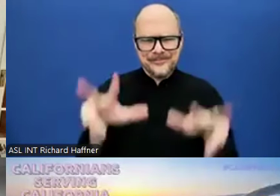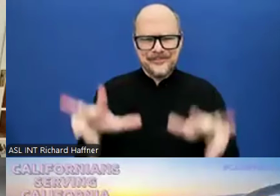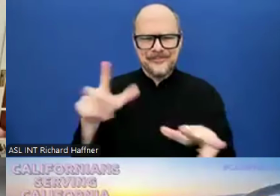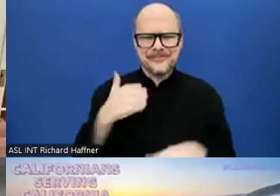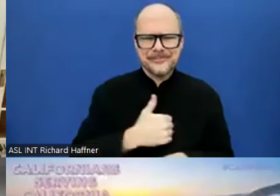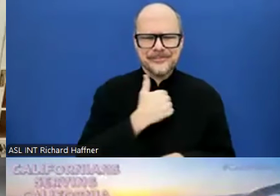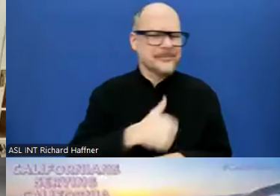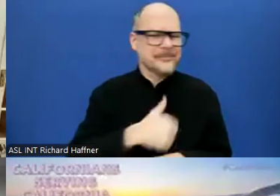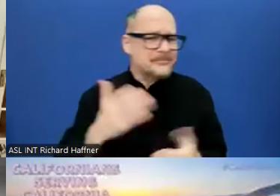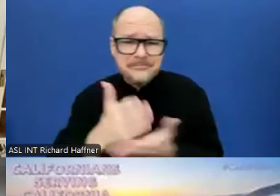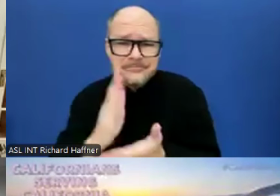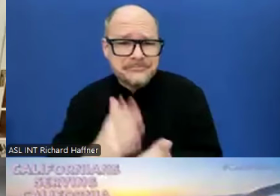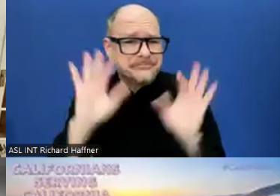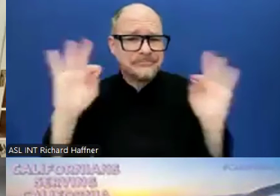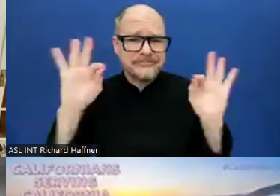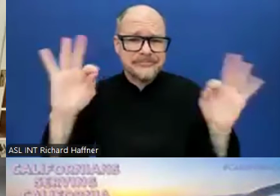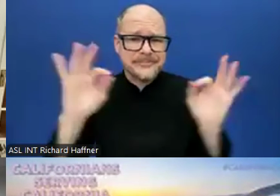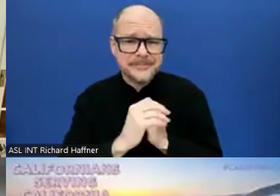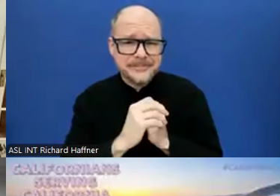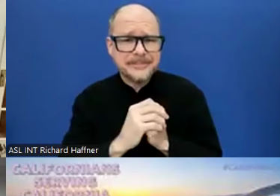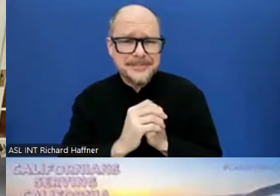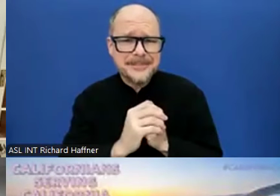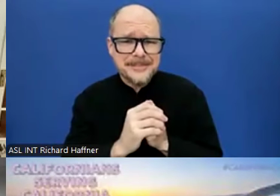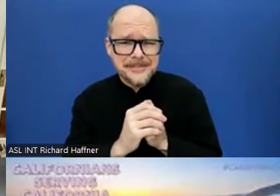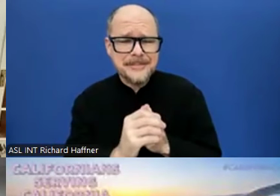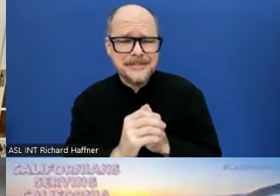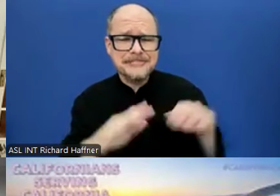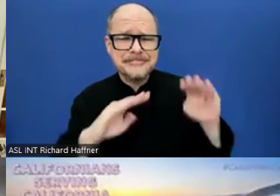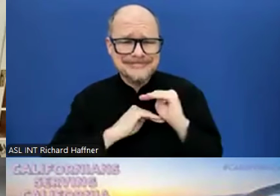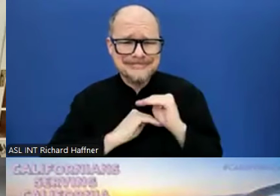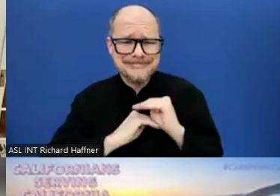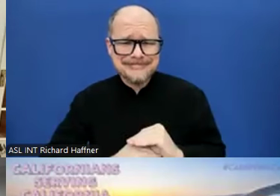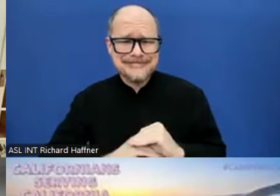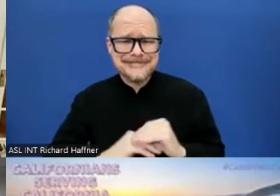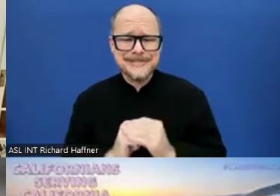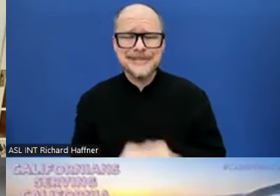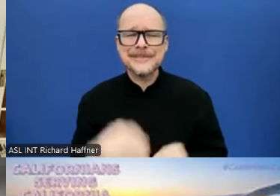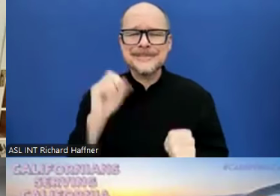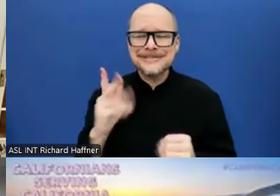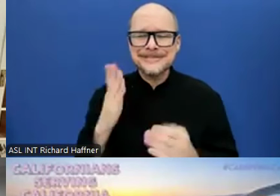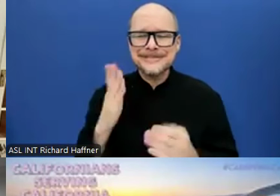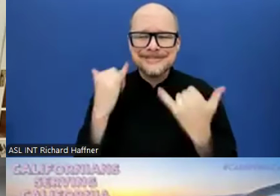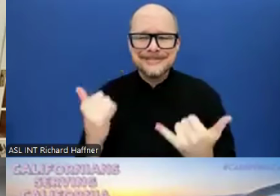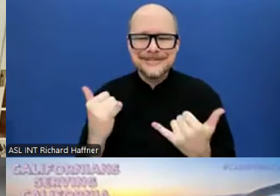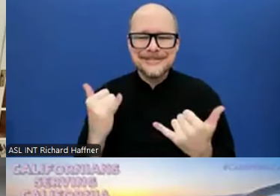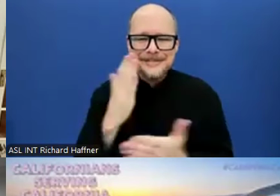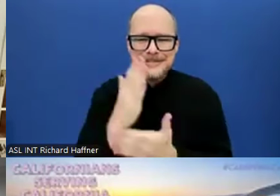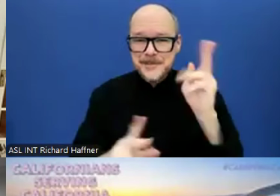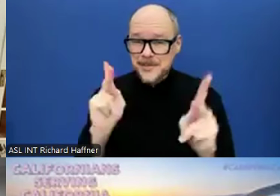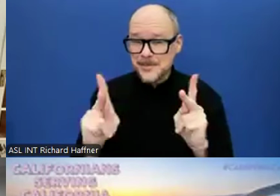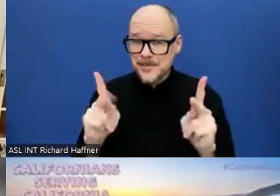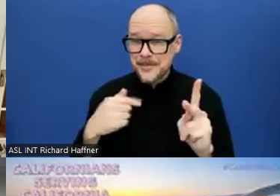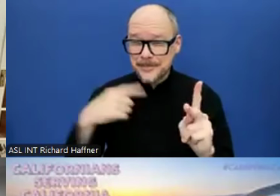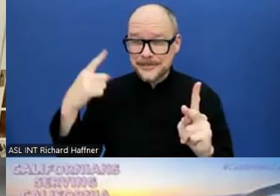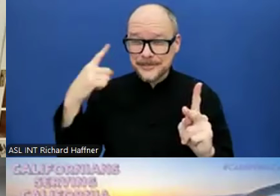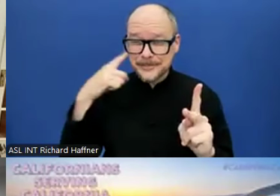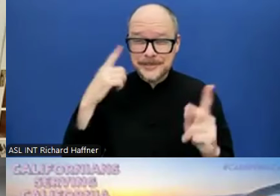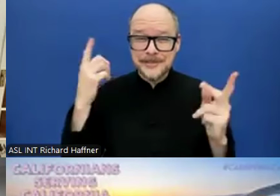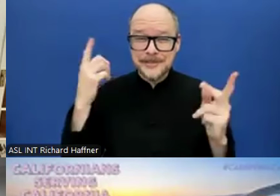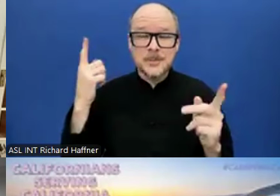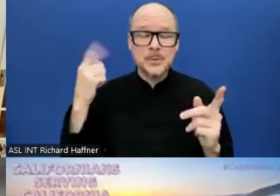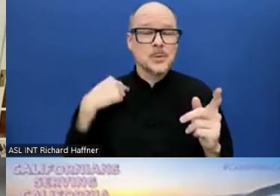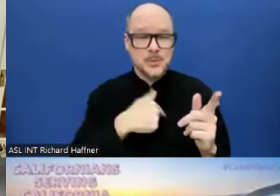I'm just like, great. Okay. What a relief. Okay. And now for some folks that I expect we've got a heads up would be late and